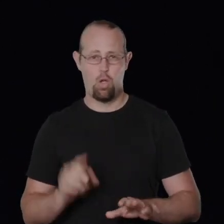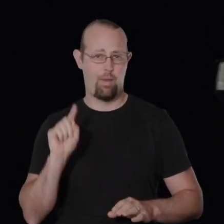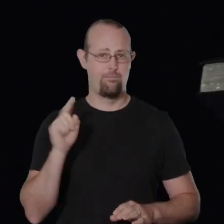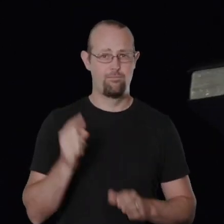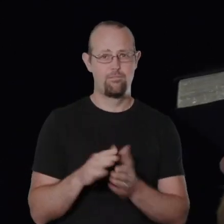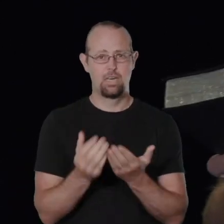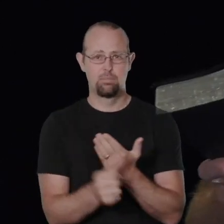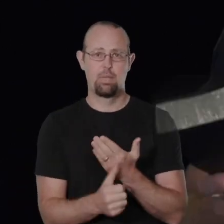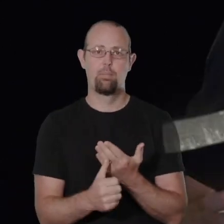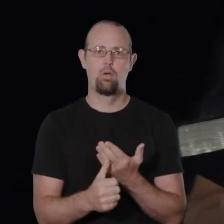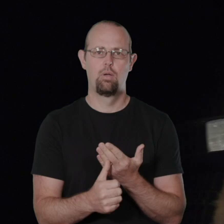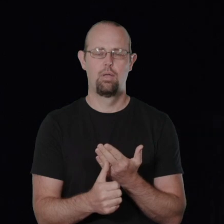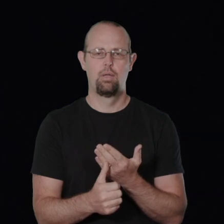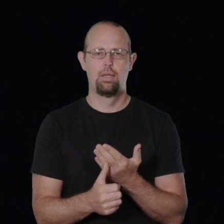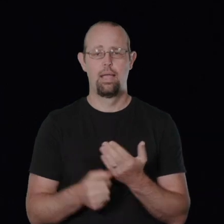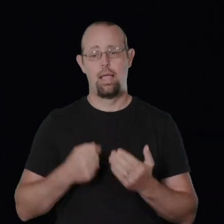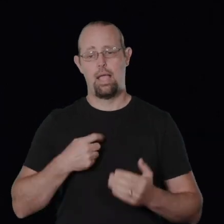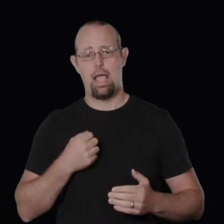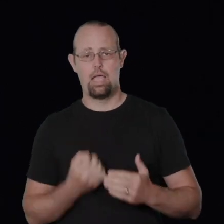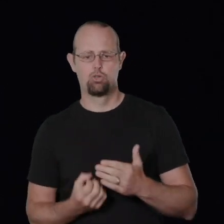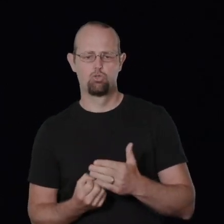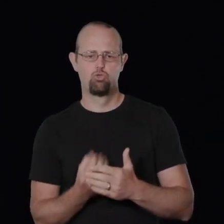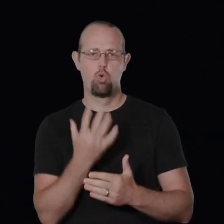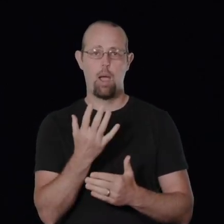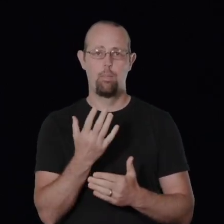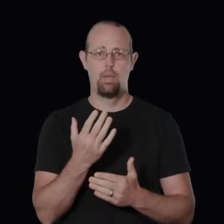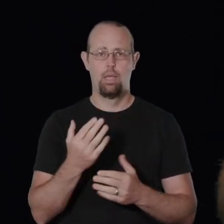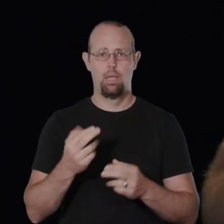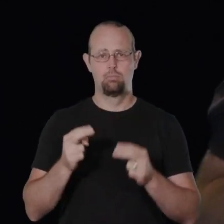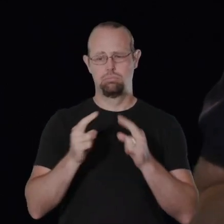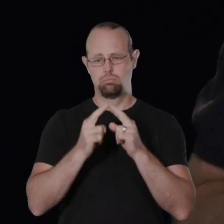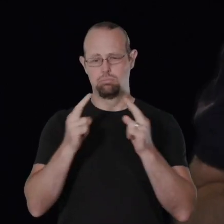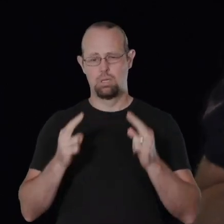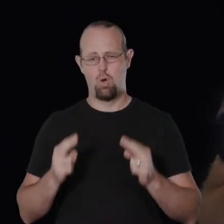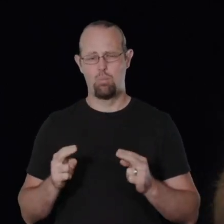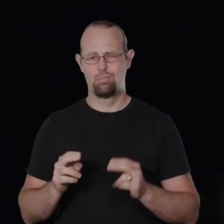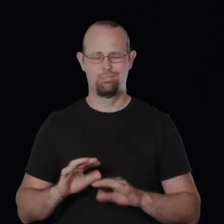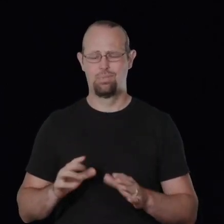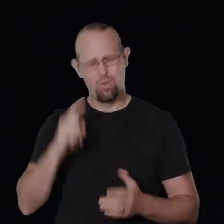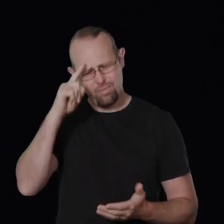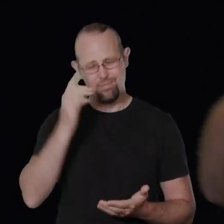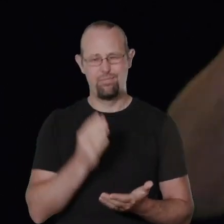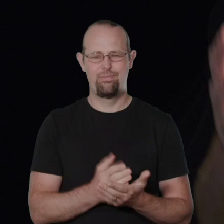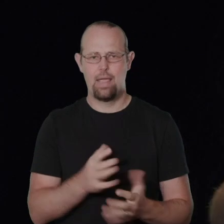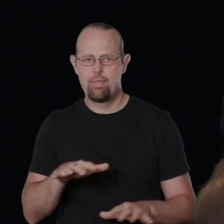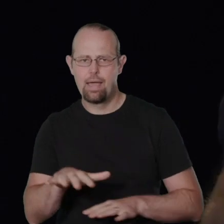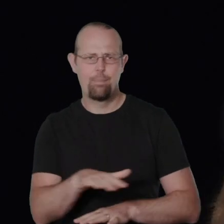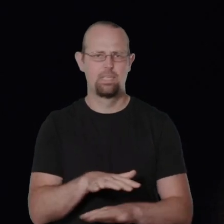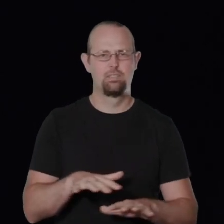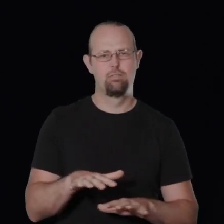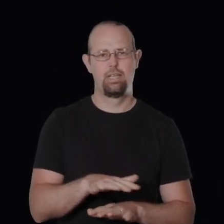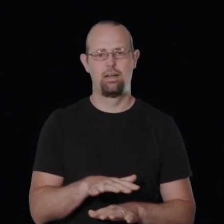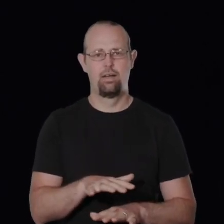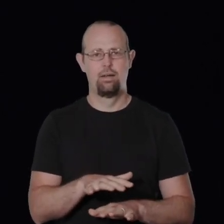but being a boy who was not raised in a home that had a faith atmosphere, it was a good home, but we had no faith as a